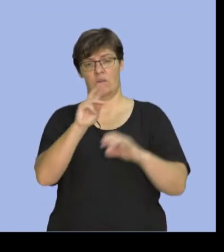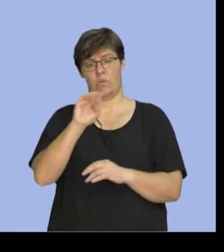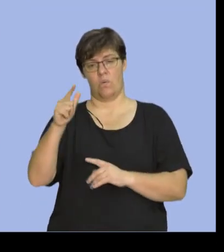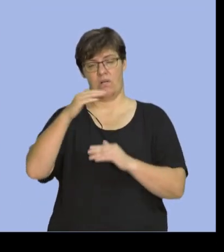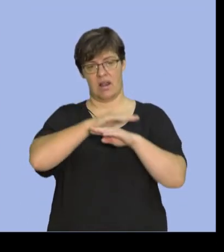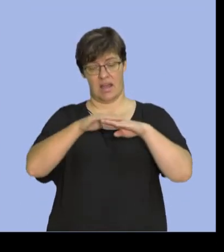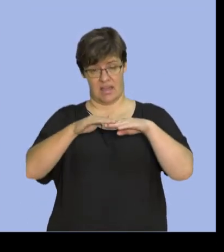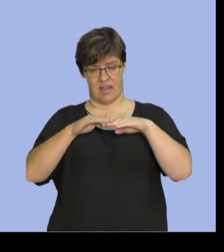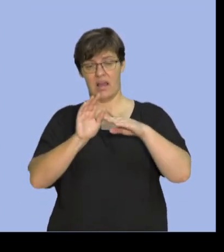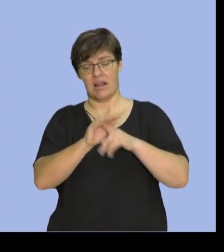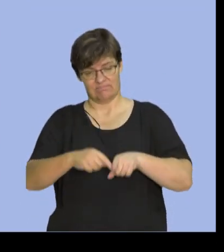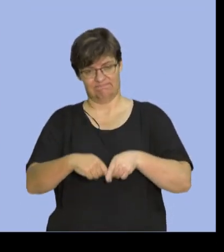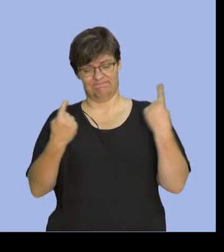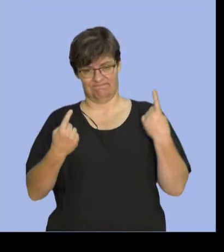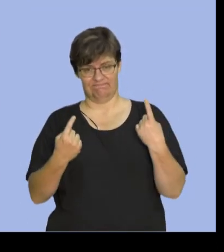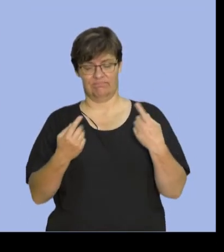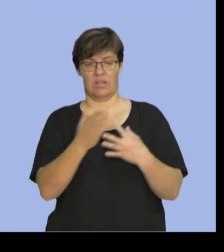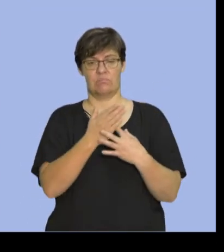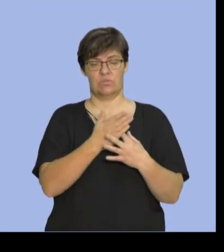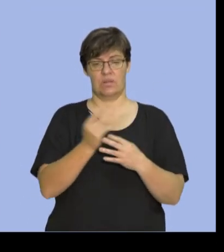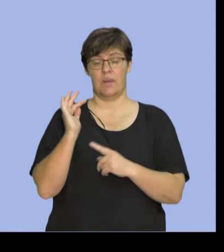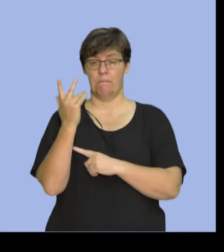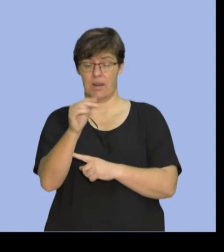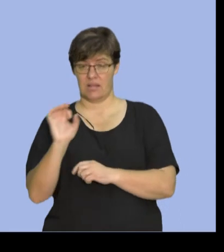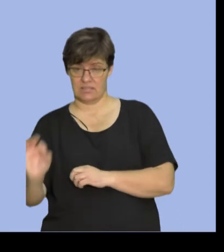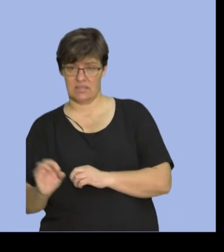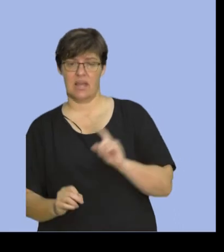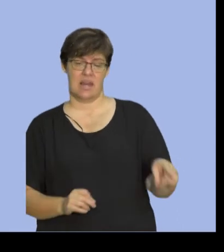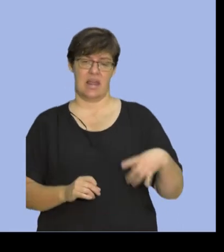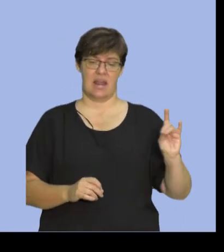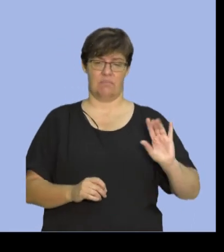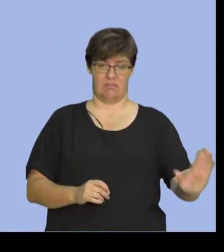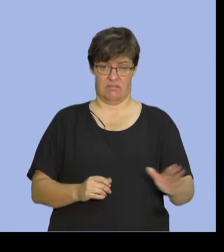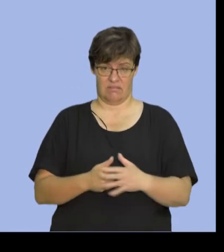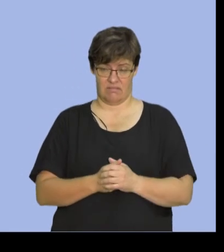major distinguishing factor between a plant cell and an animal cell.